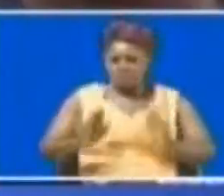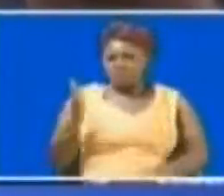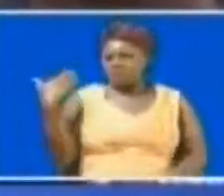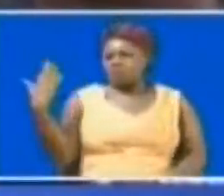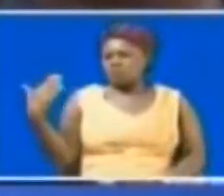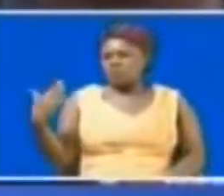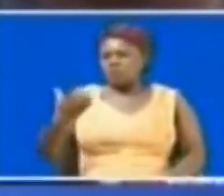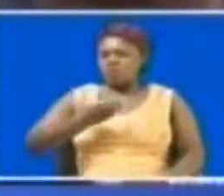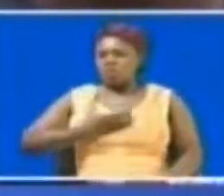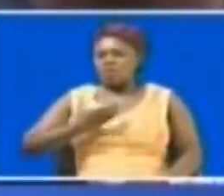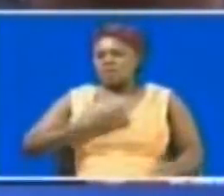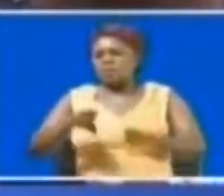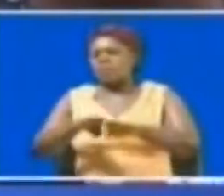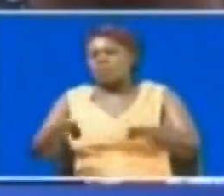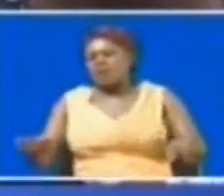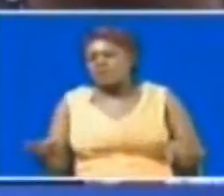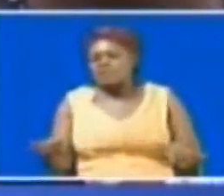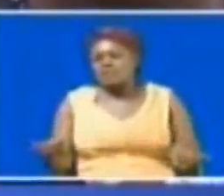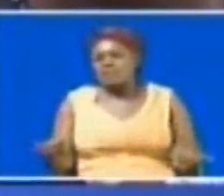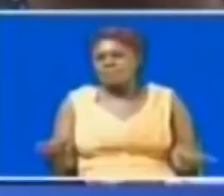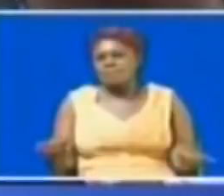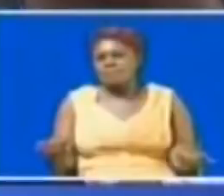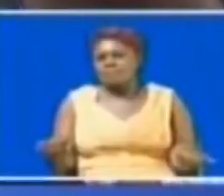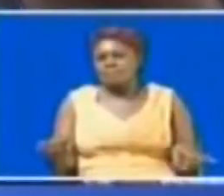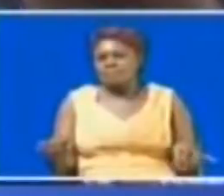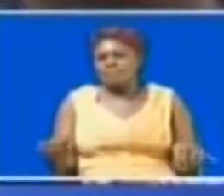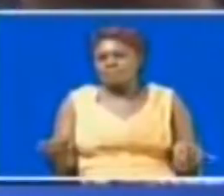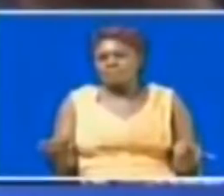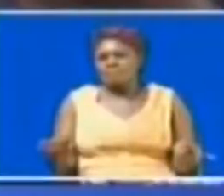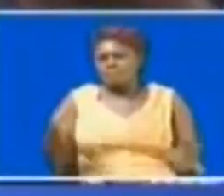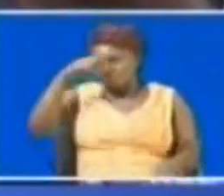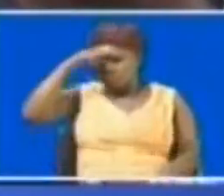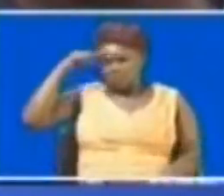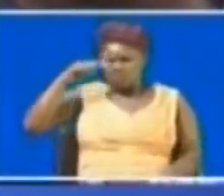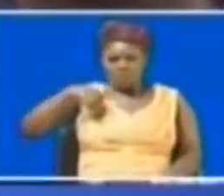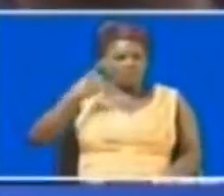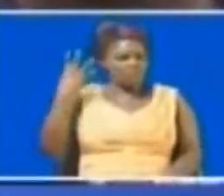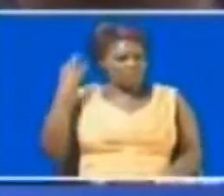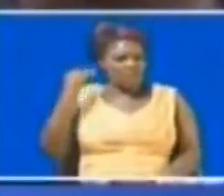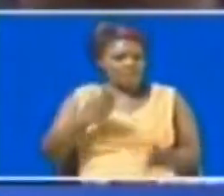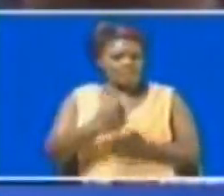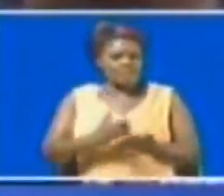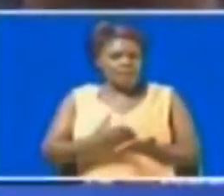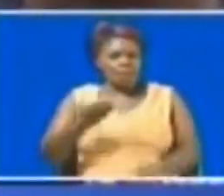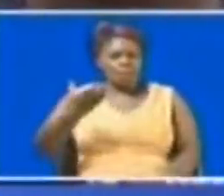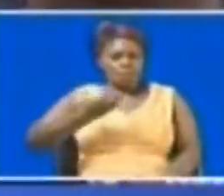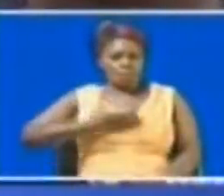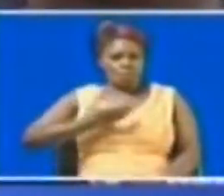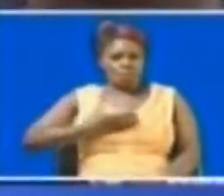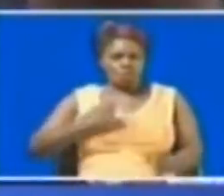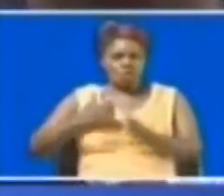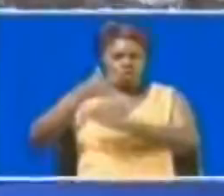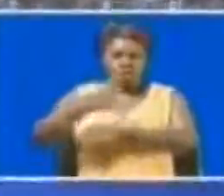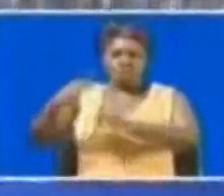in terms of ownership of the purported land. Because we have been told some of them owns more